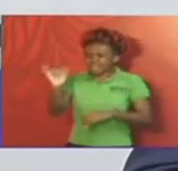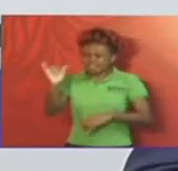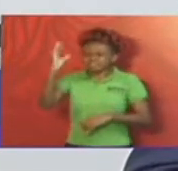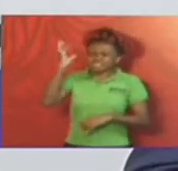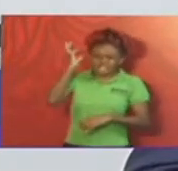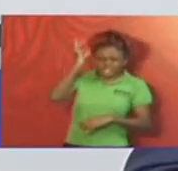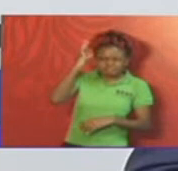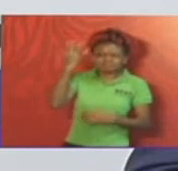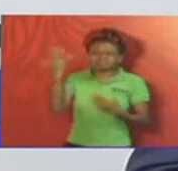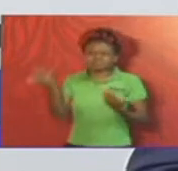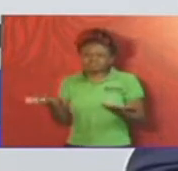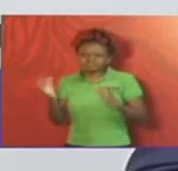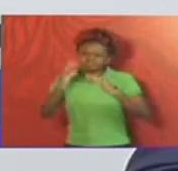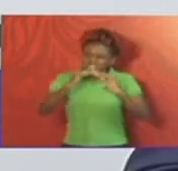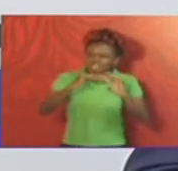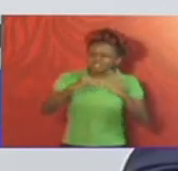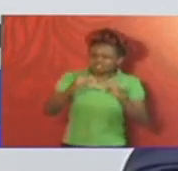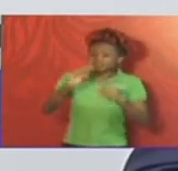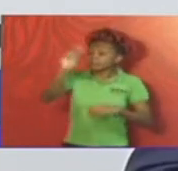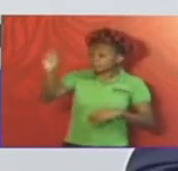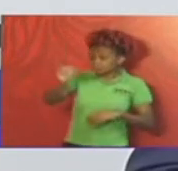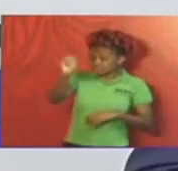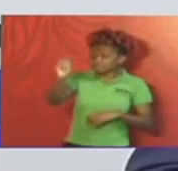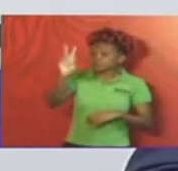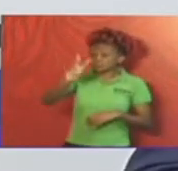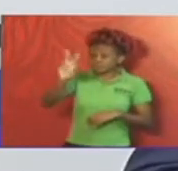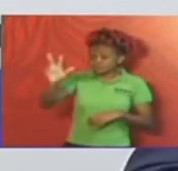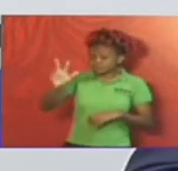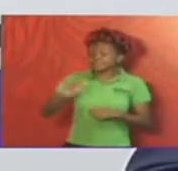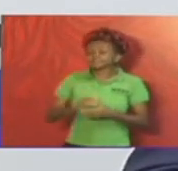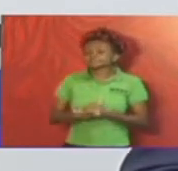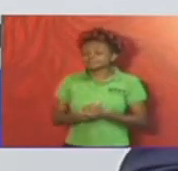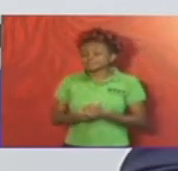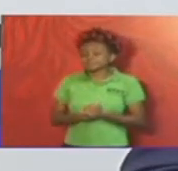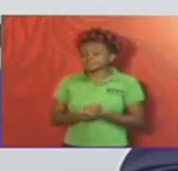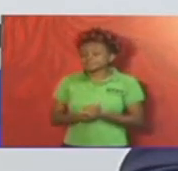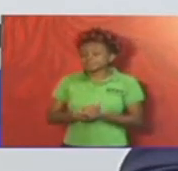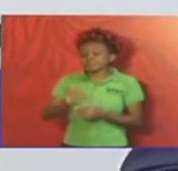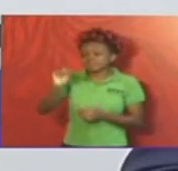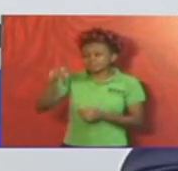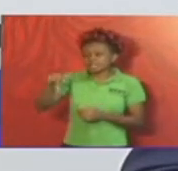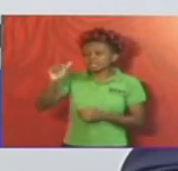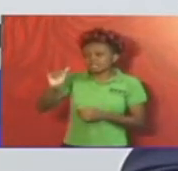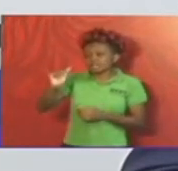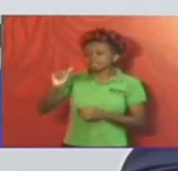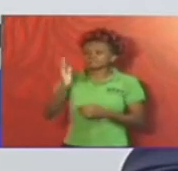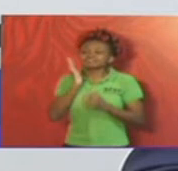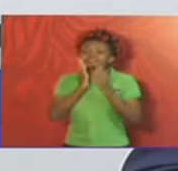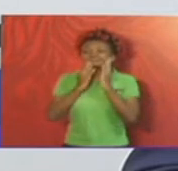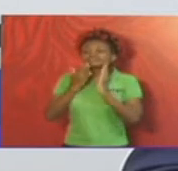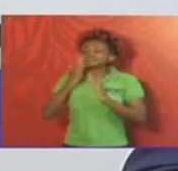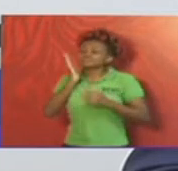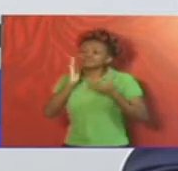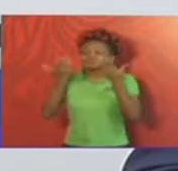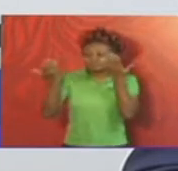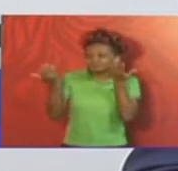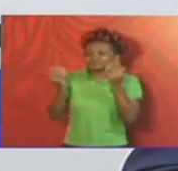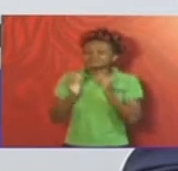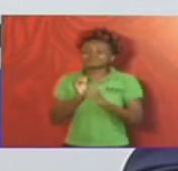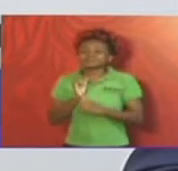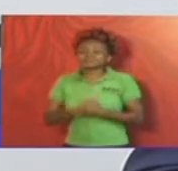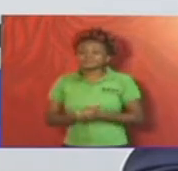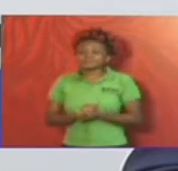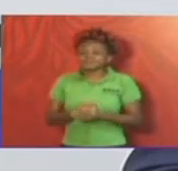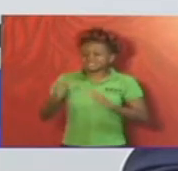Monday, 23rd August. And what do we mean? Spas, beauty parlors, facials, nail